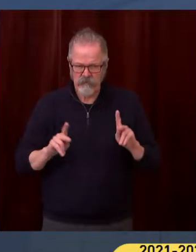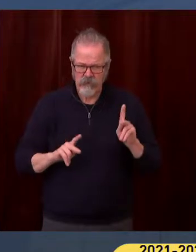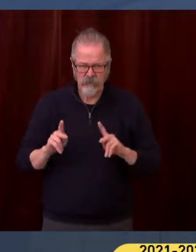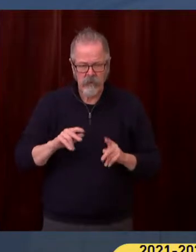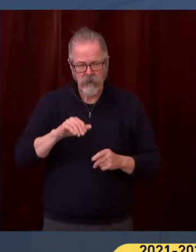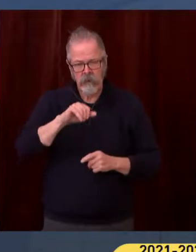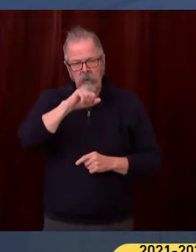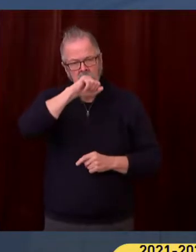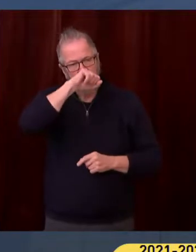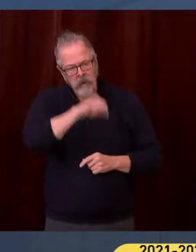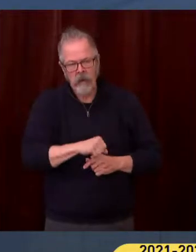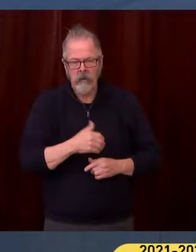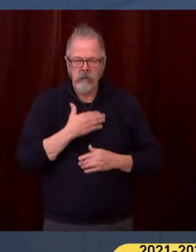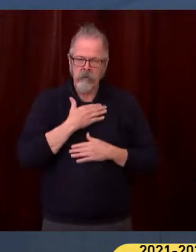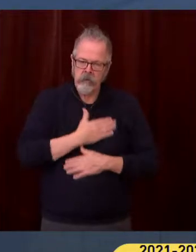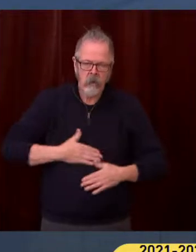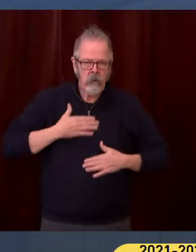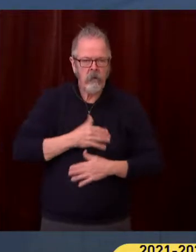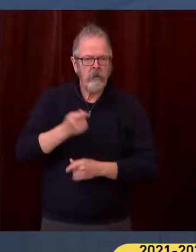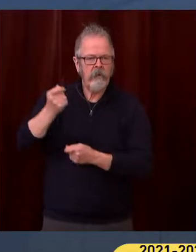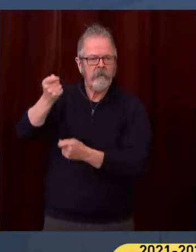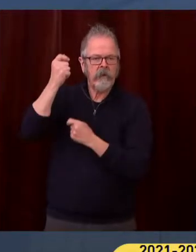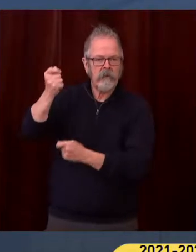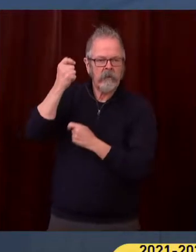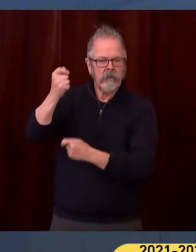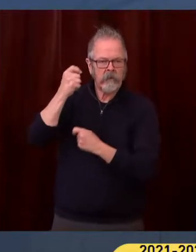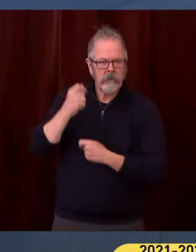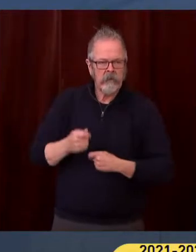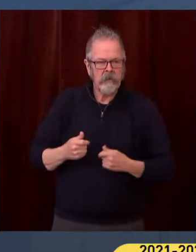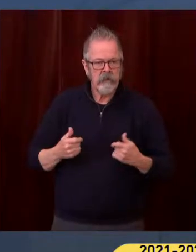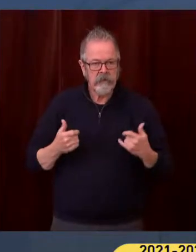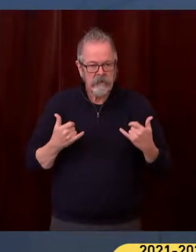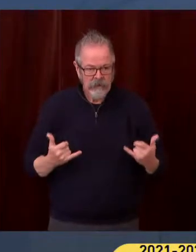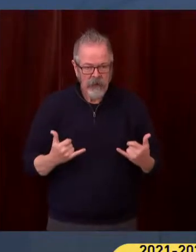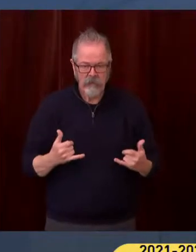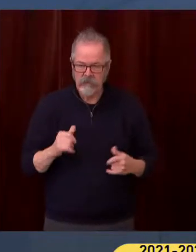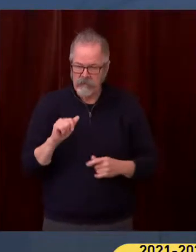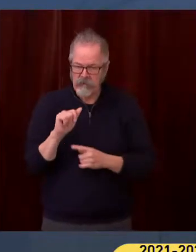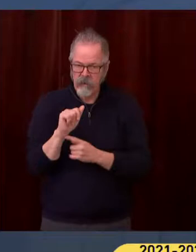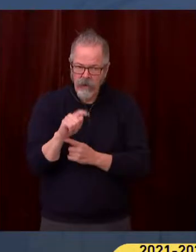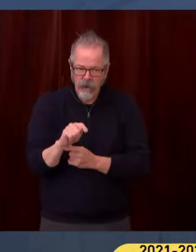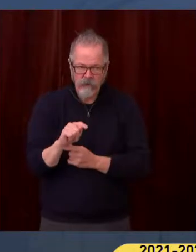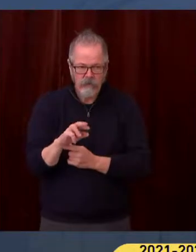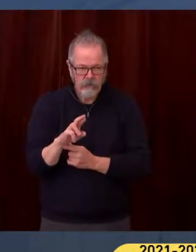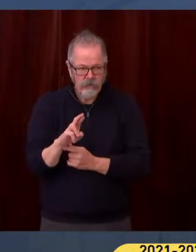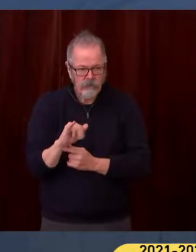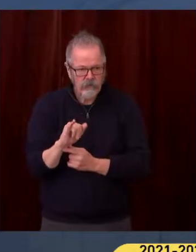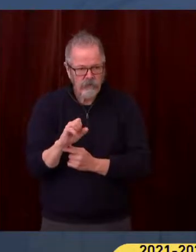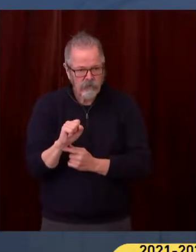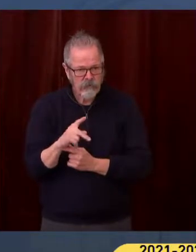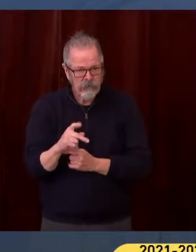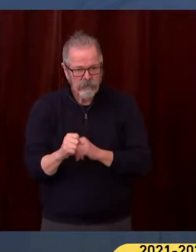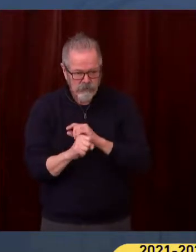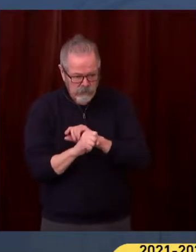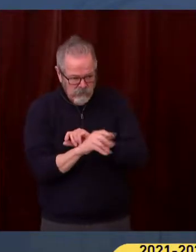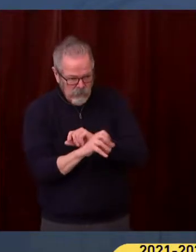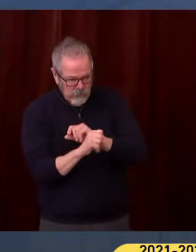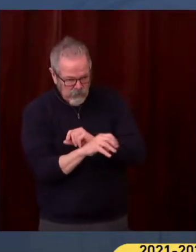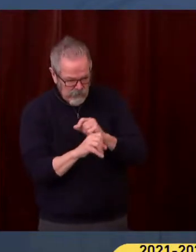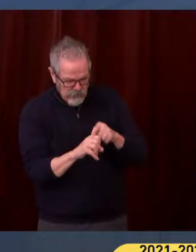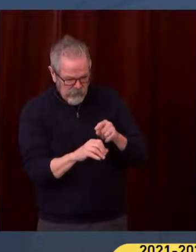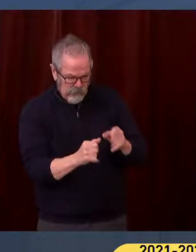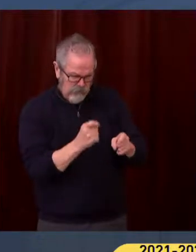everybody is at risk right now, terrible risk because of carbon pollution. And I want to thank you and other tribal leaders for helping everybody on this.